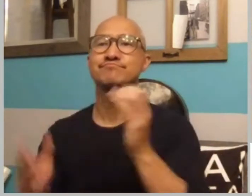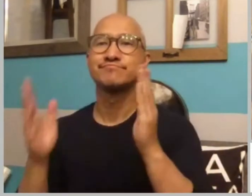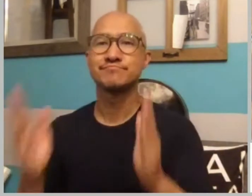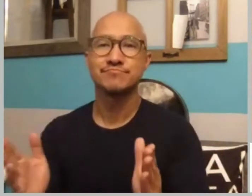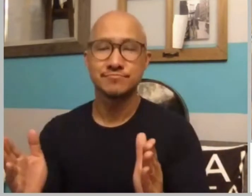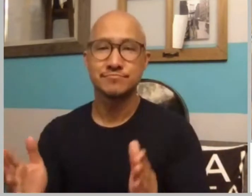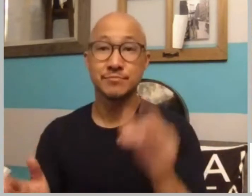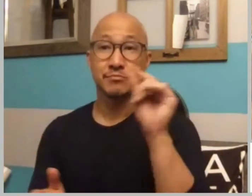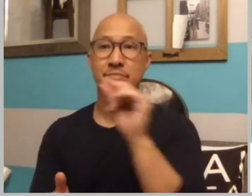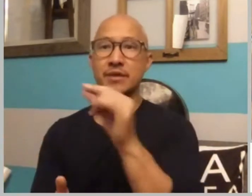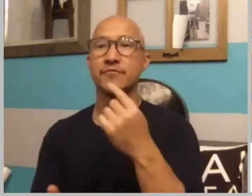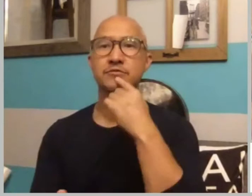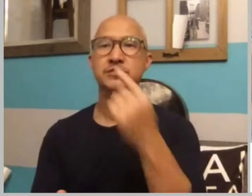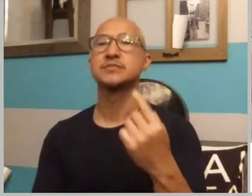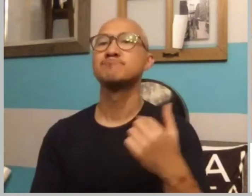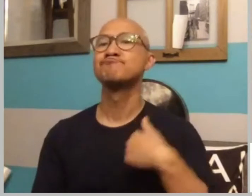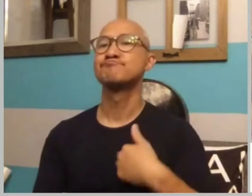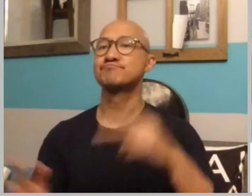he also,